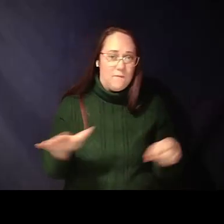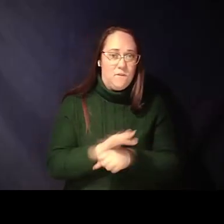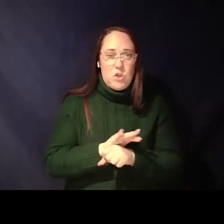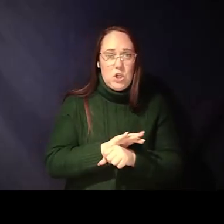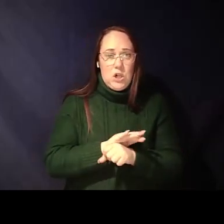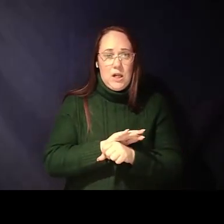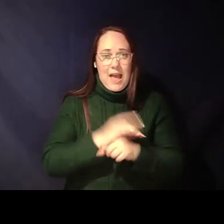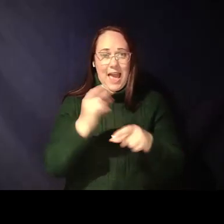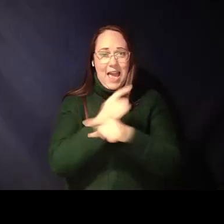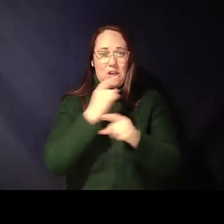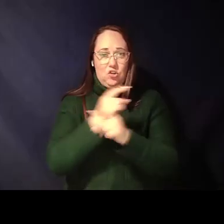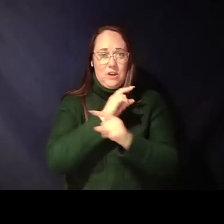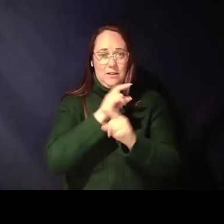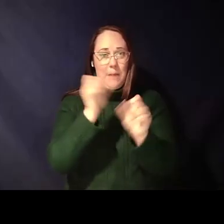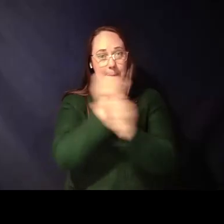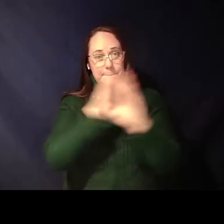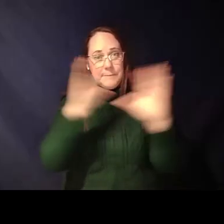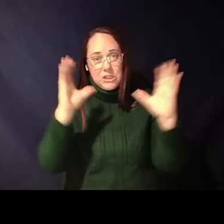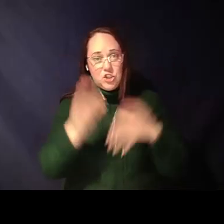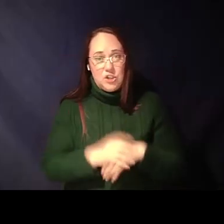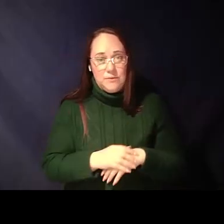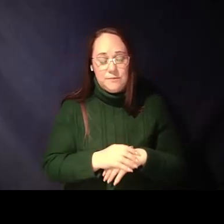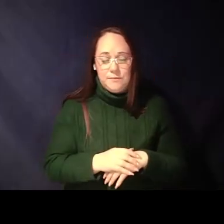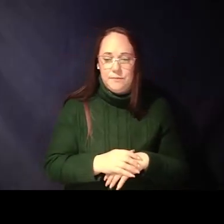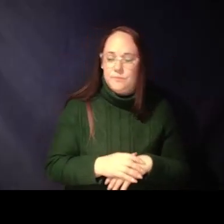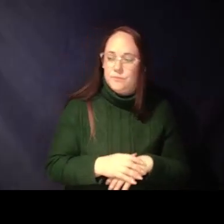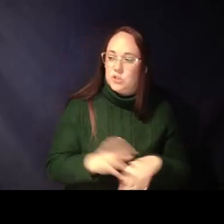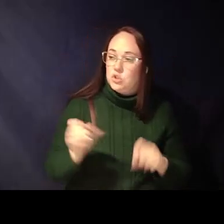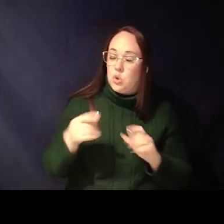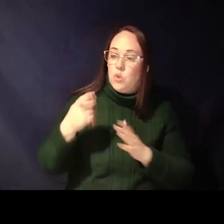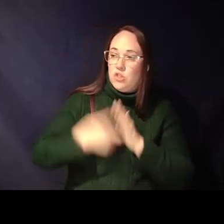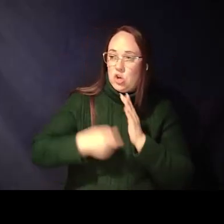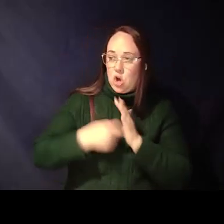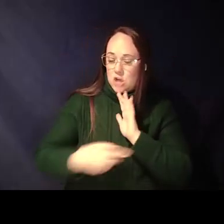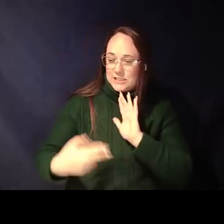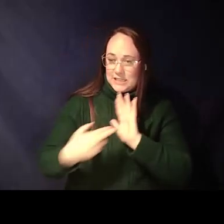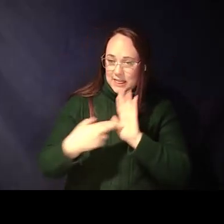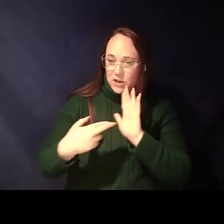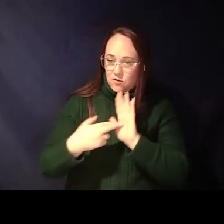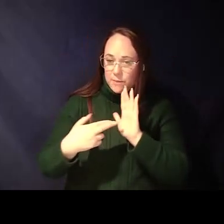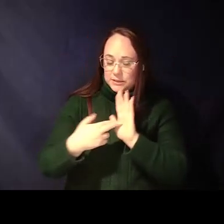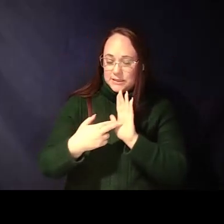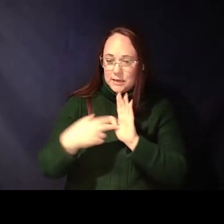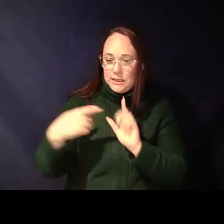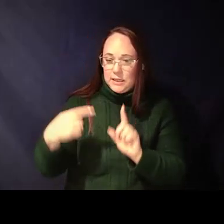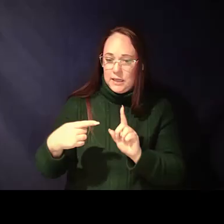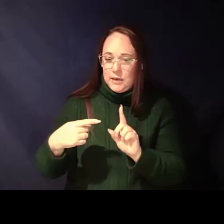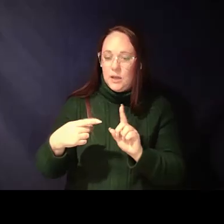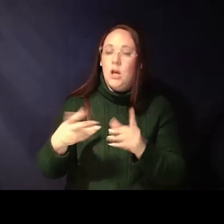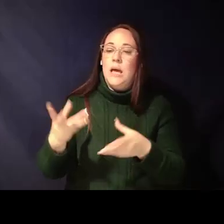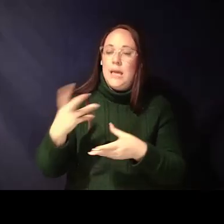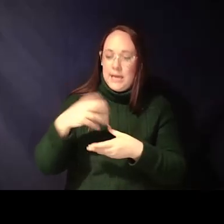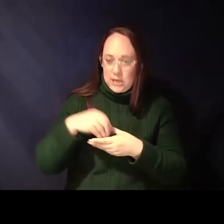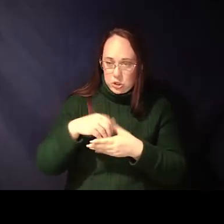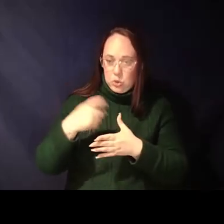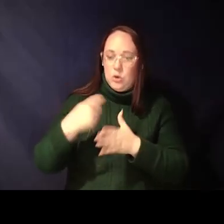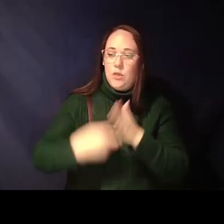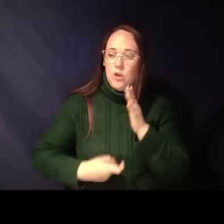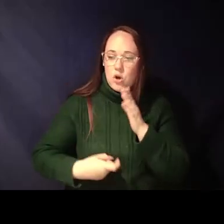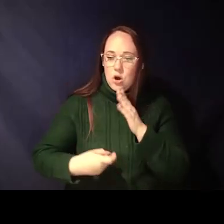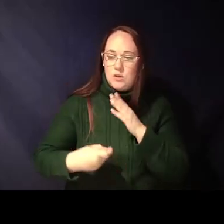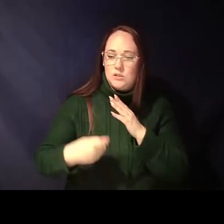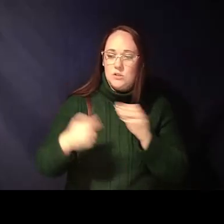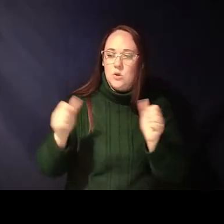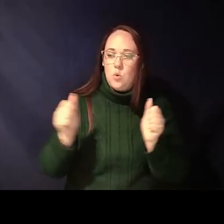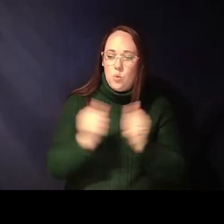this? So the costs that are represented do include the costs